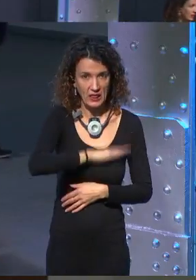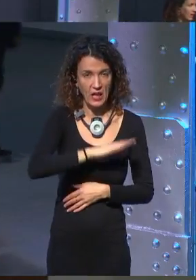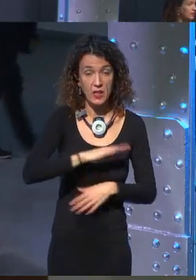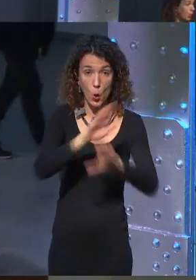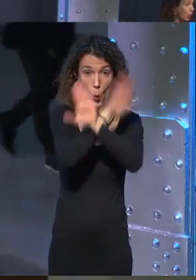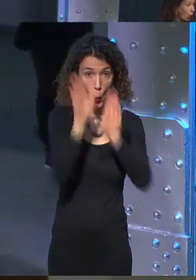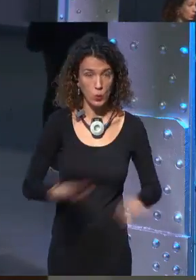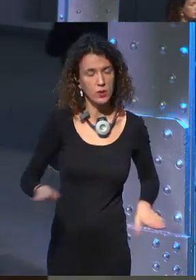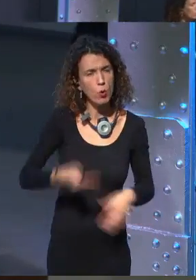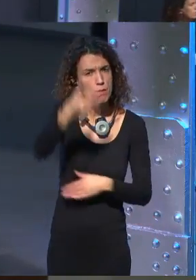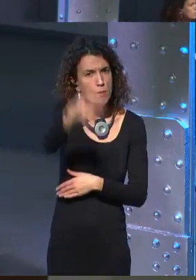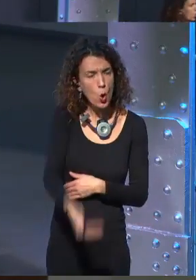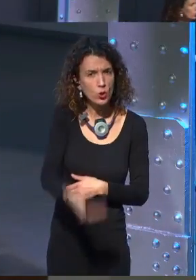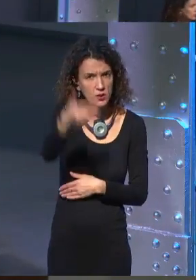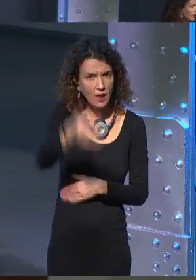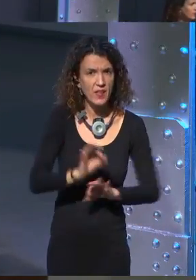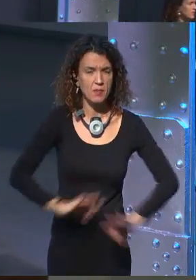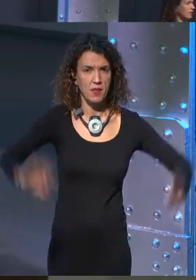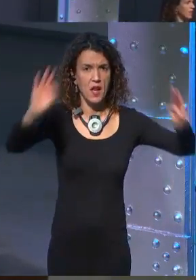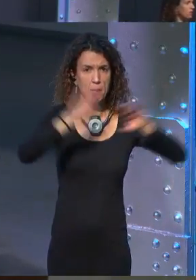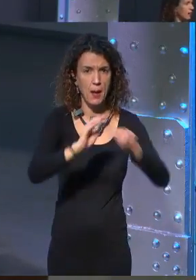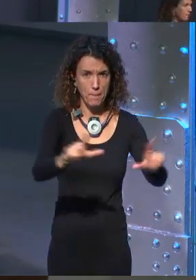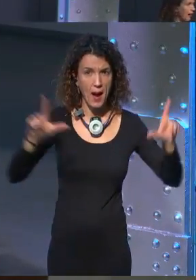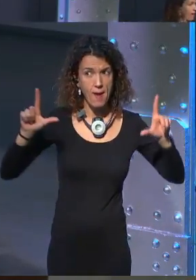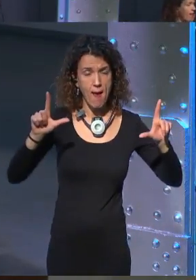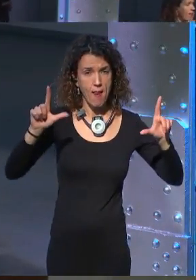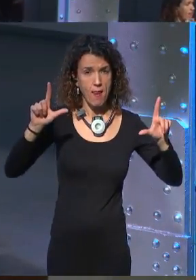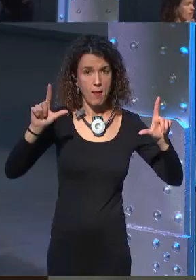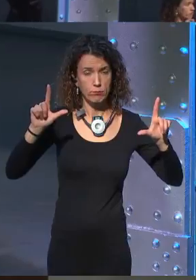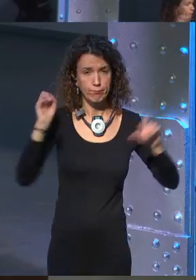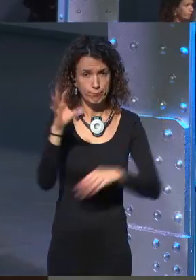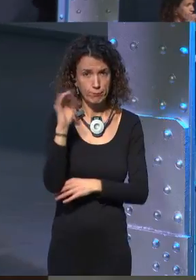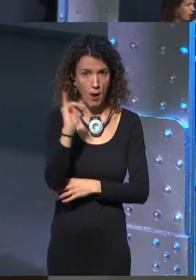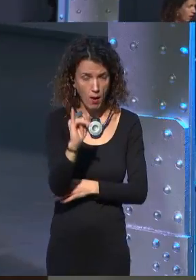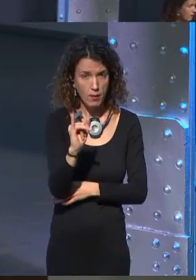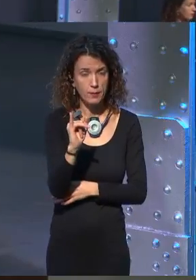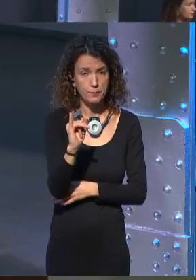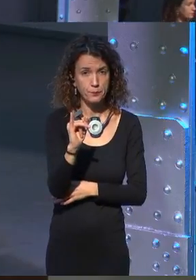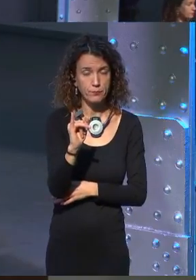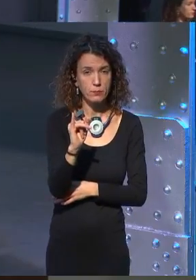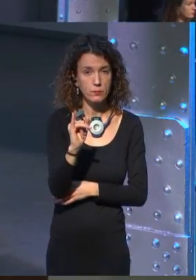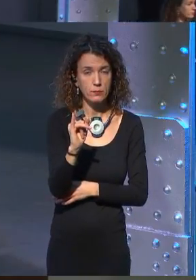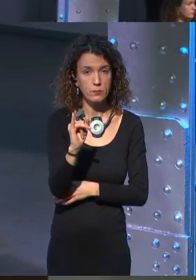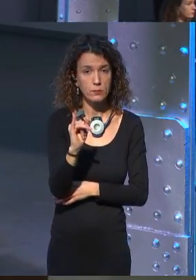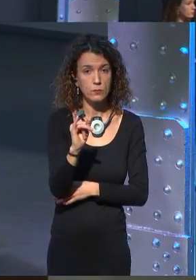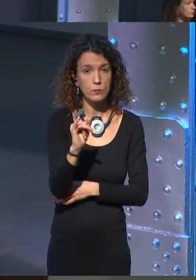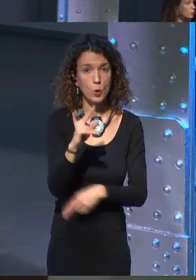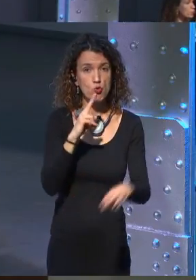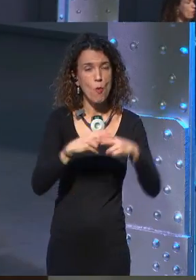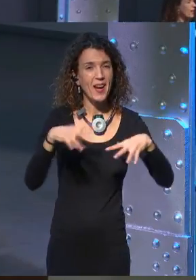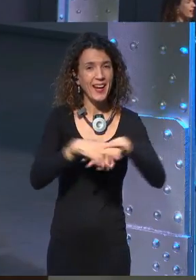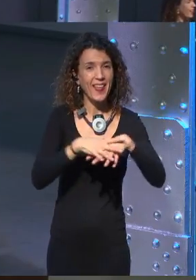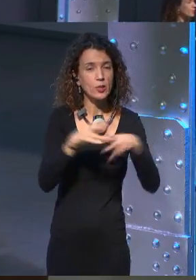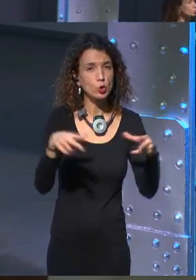last one, and this is especially important to the panels we heard today, is the word social media for a while there almost became a misnomer because it wasn't